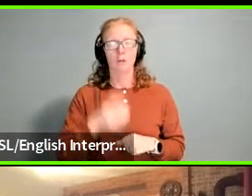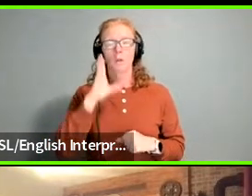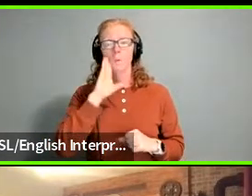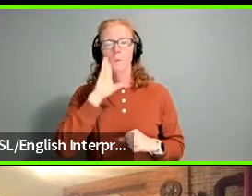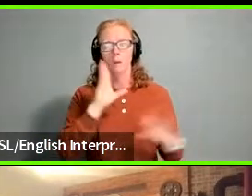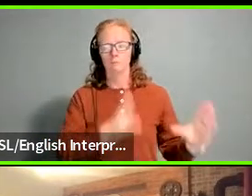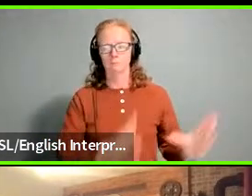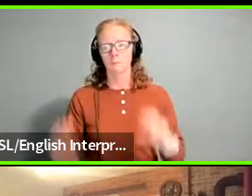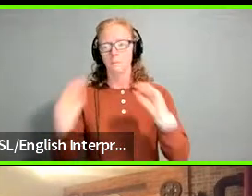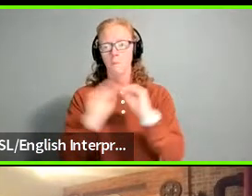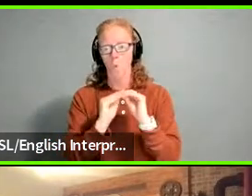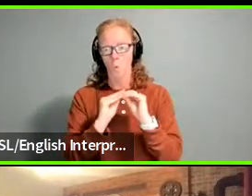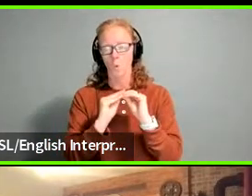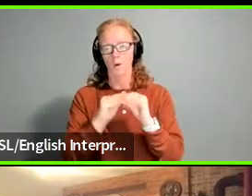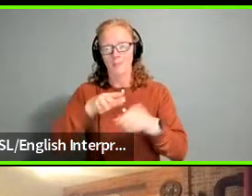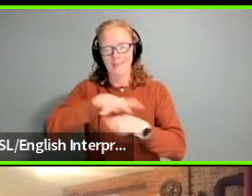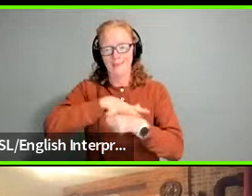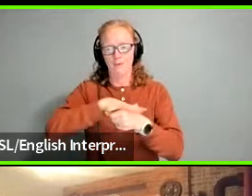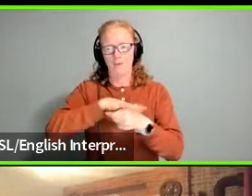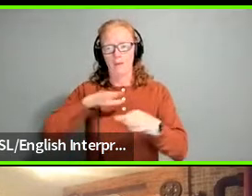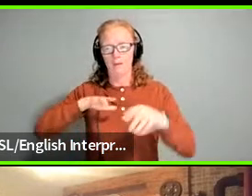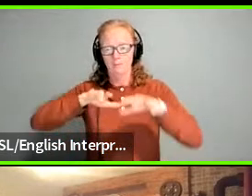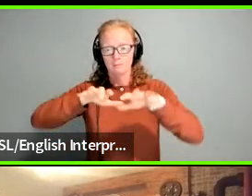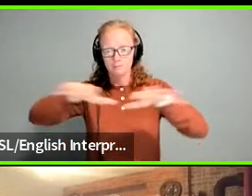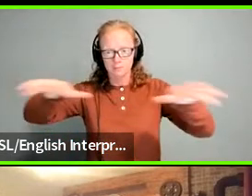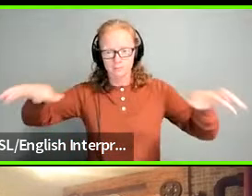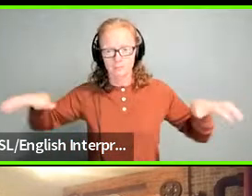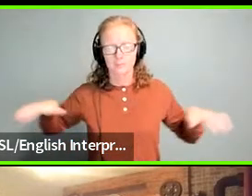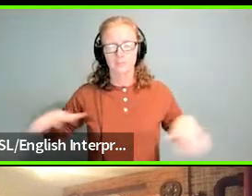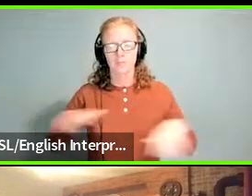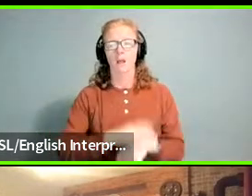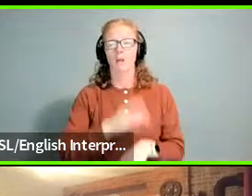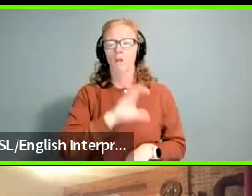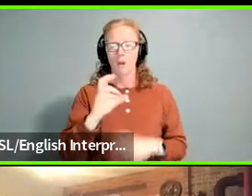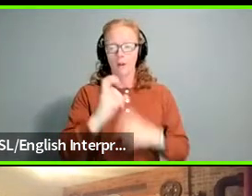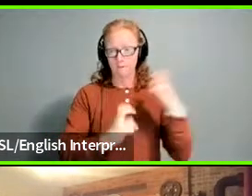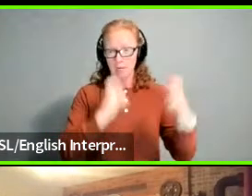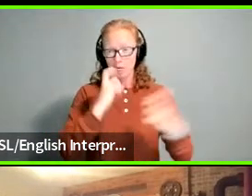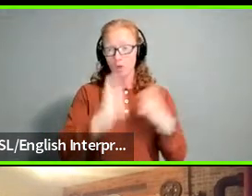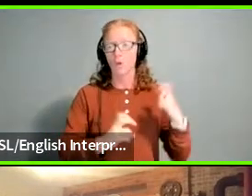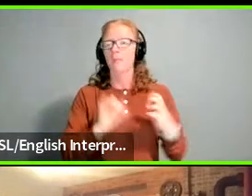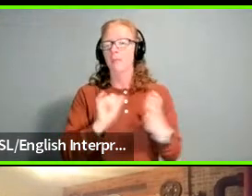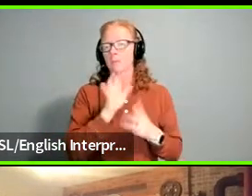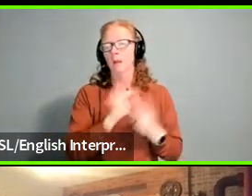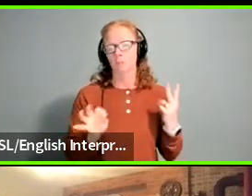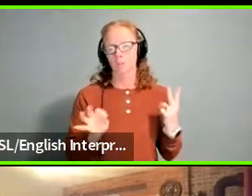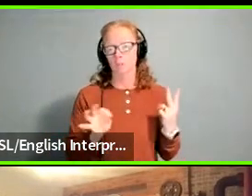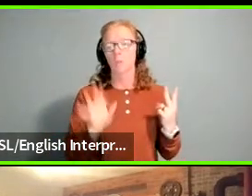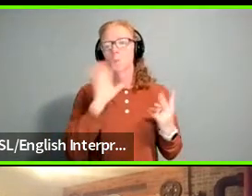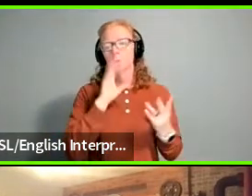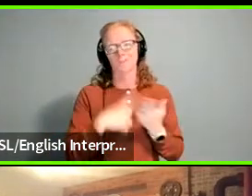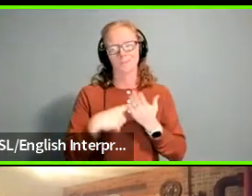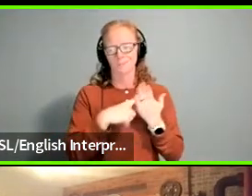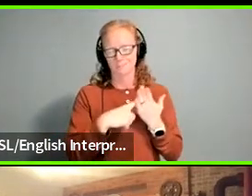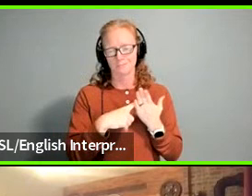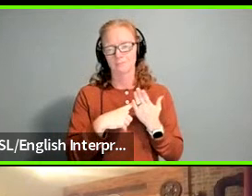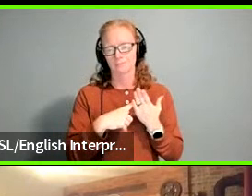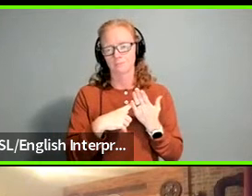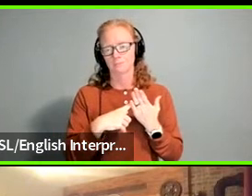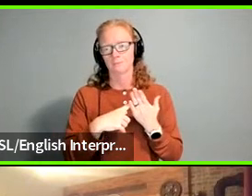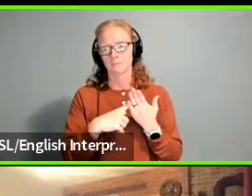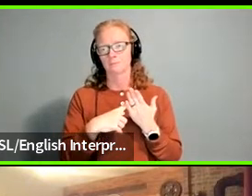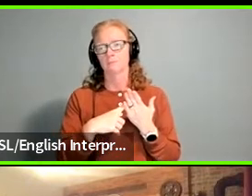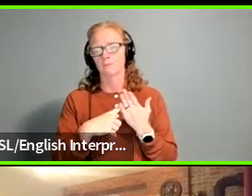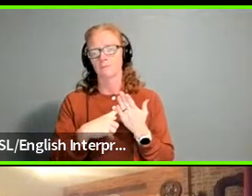to more events in the area. And so I do know that the Clark County Fair was an option that we will be discussing about getting